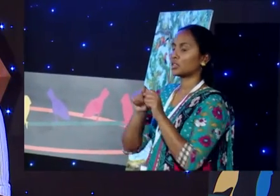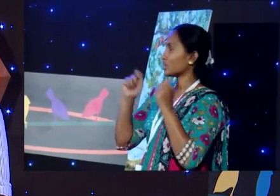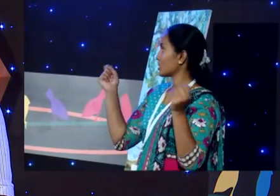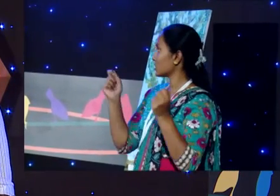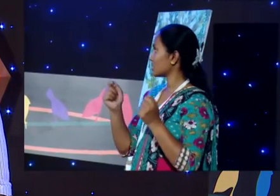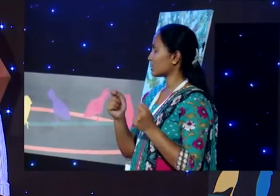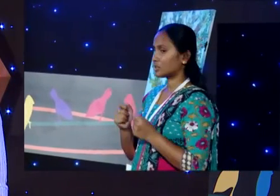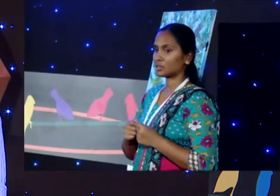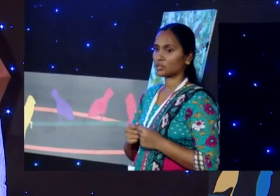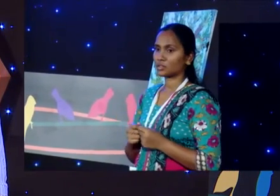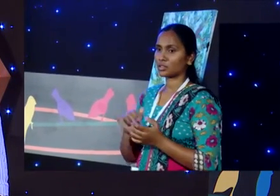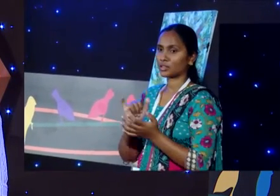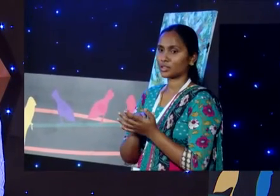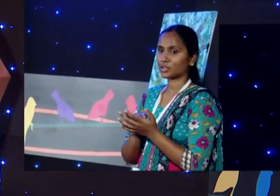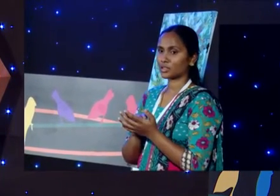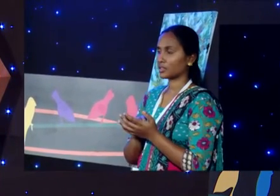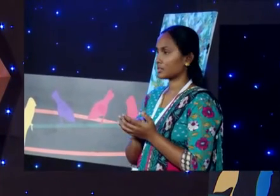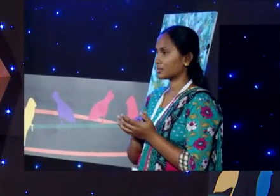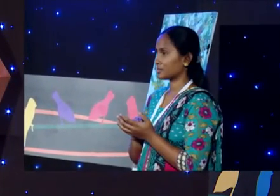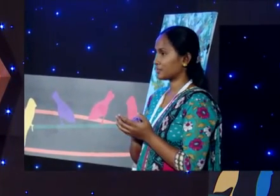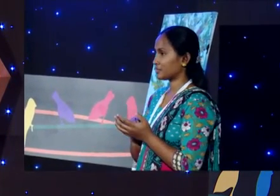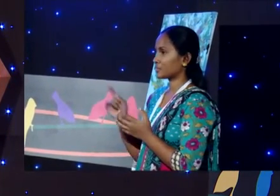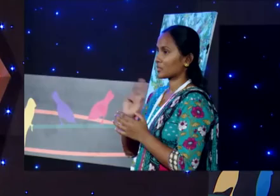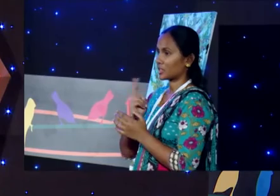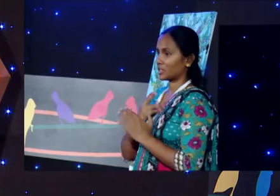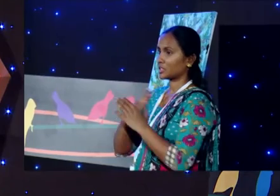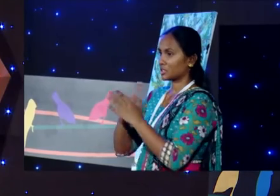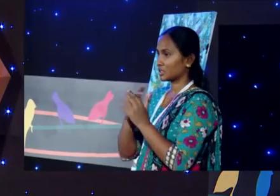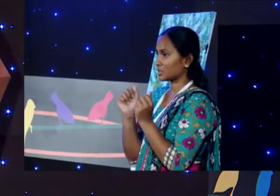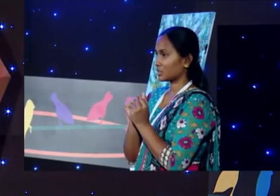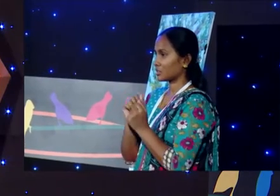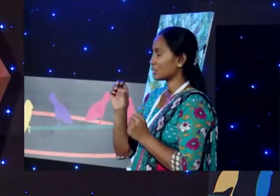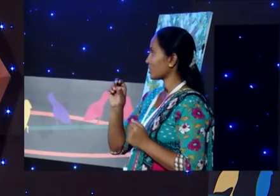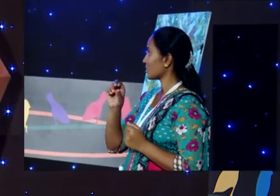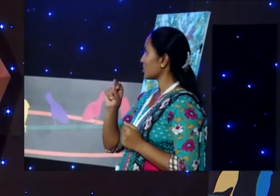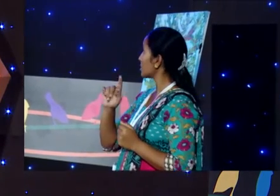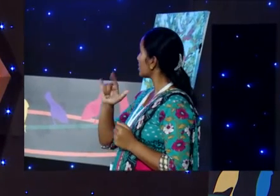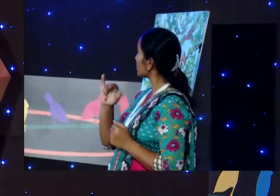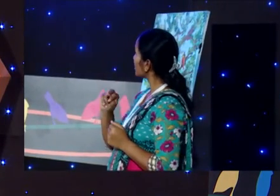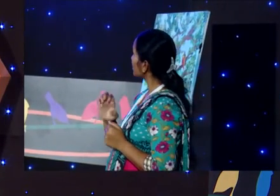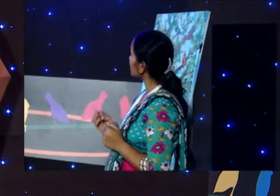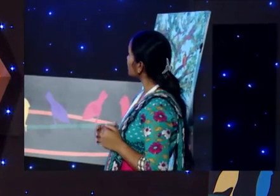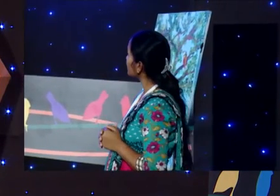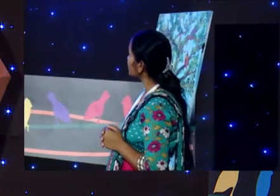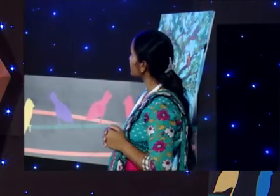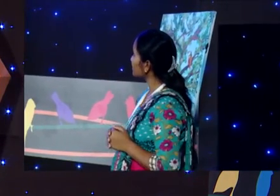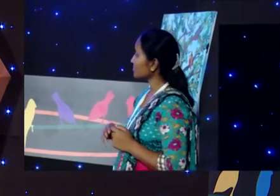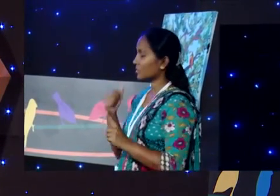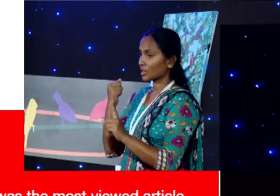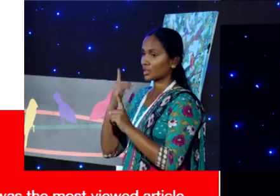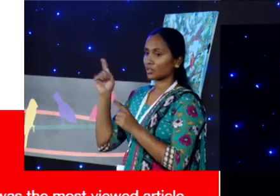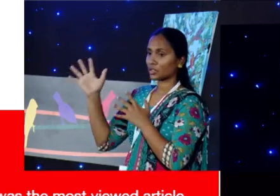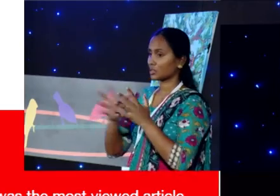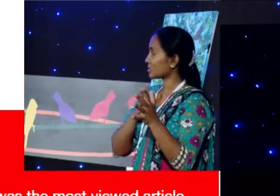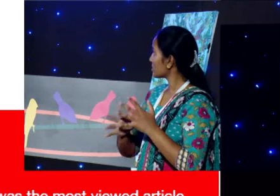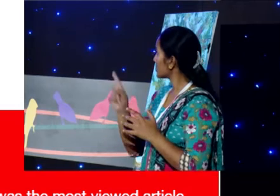you know, creating, catalyzing, by us just sharing it on an online portal. I'll talk about one story. There